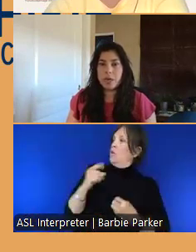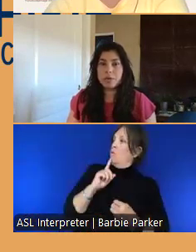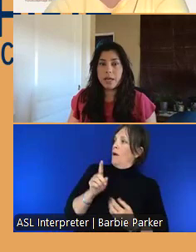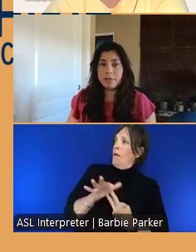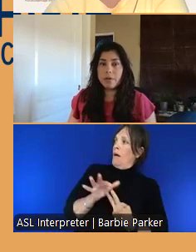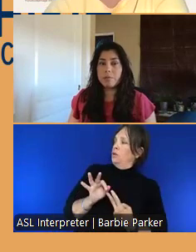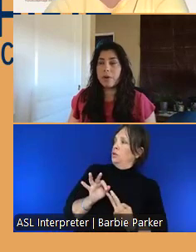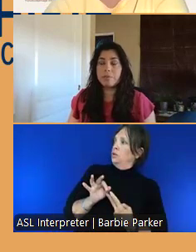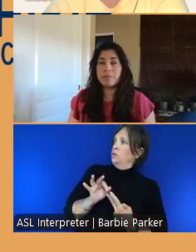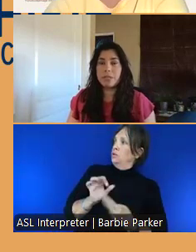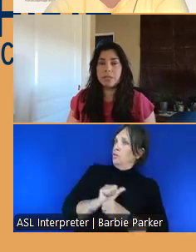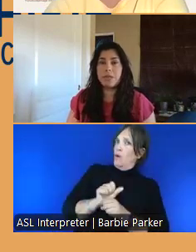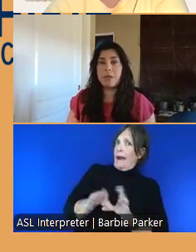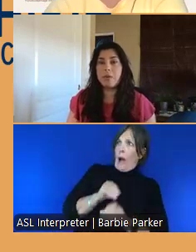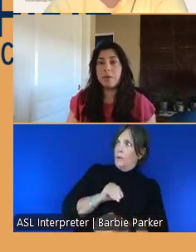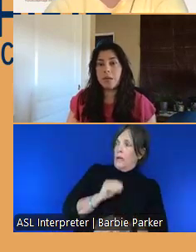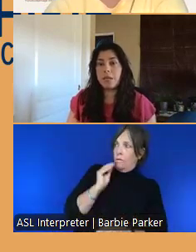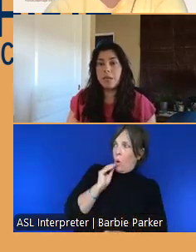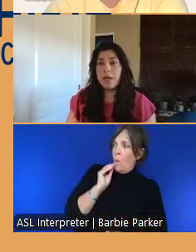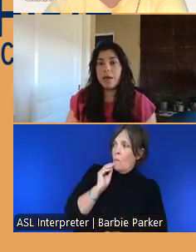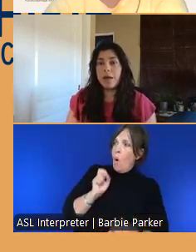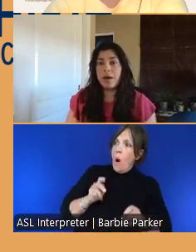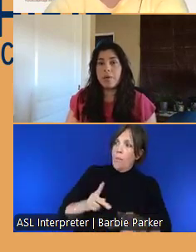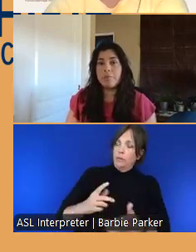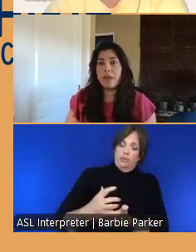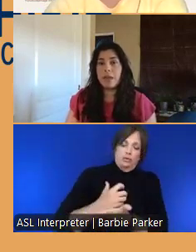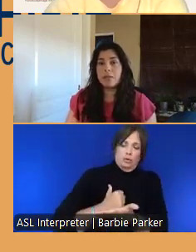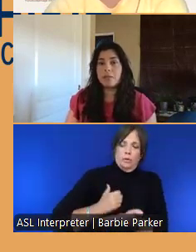options to work outside of the home or opportunity to make my own money.